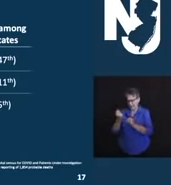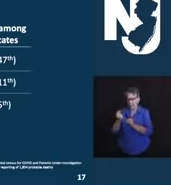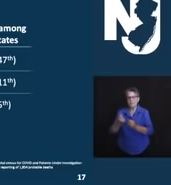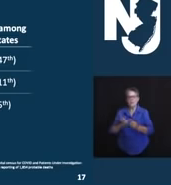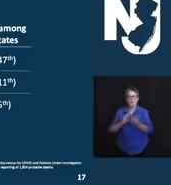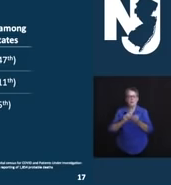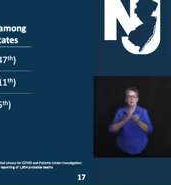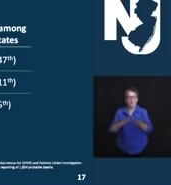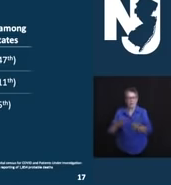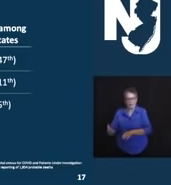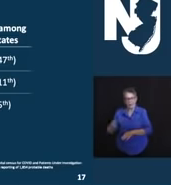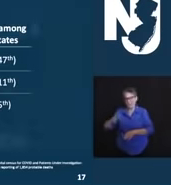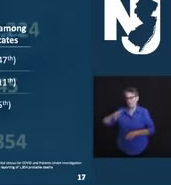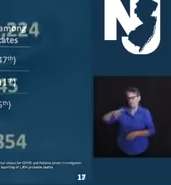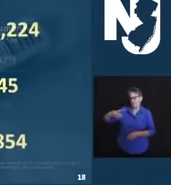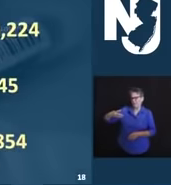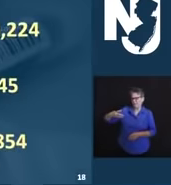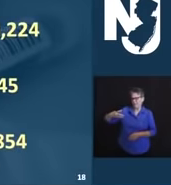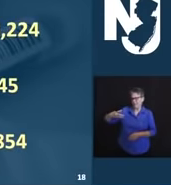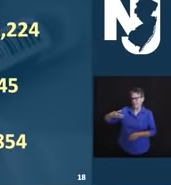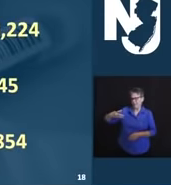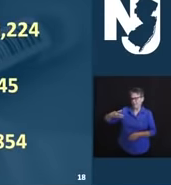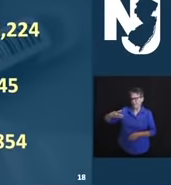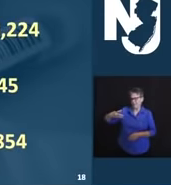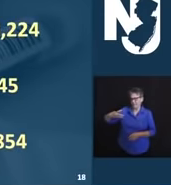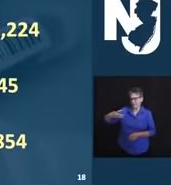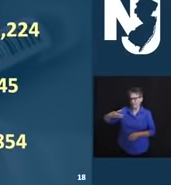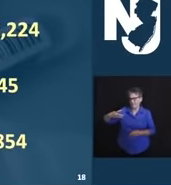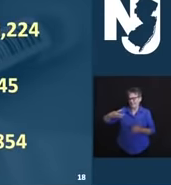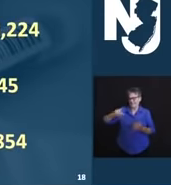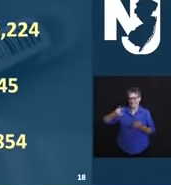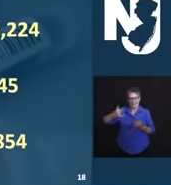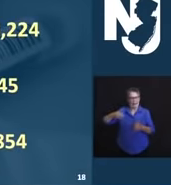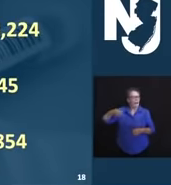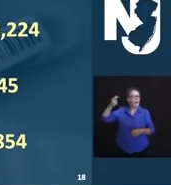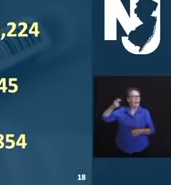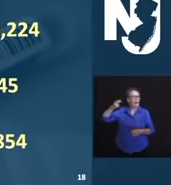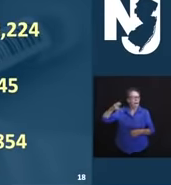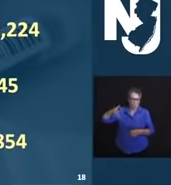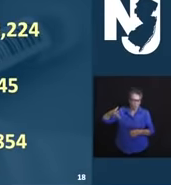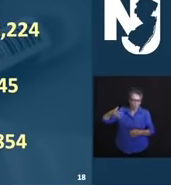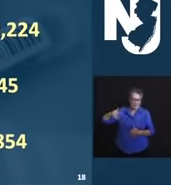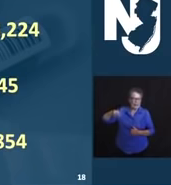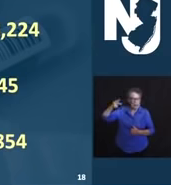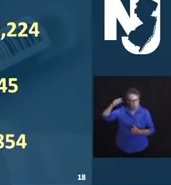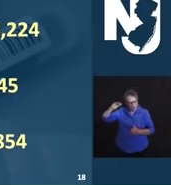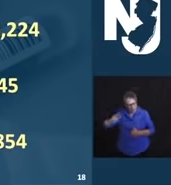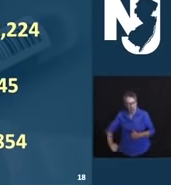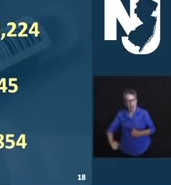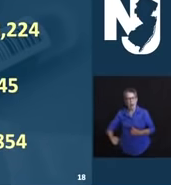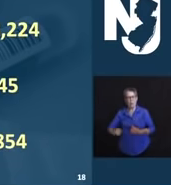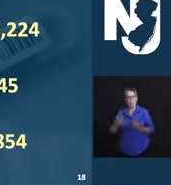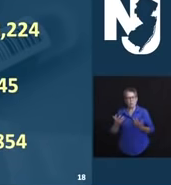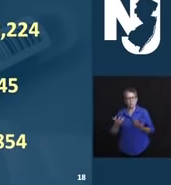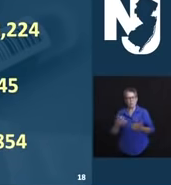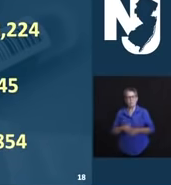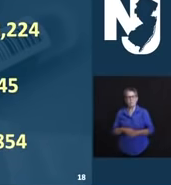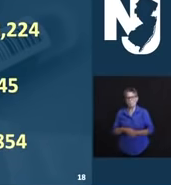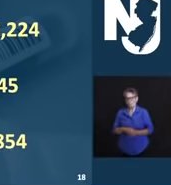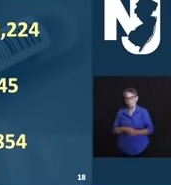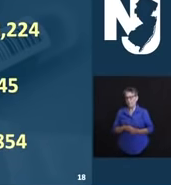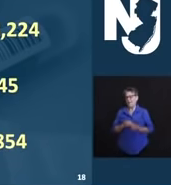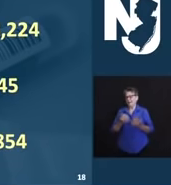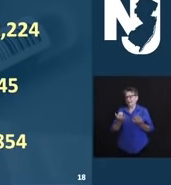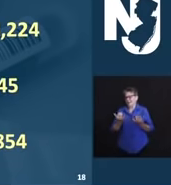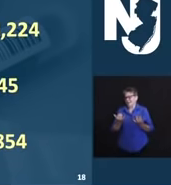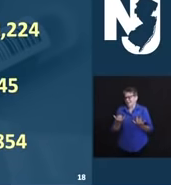rank way too high. And with the heaviest of hearts, we are reporting an additional 45 blessed